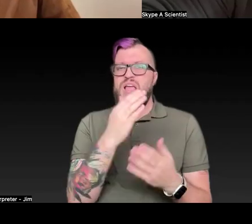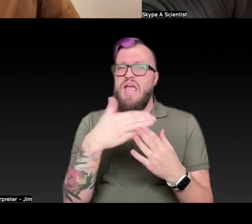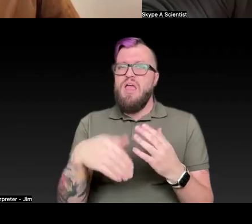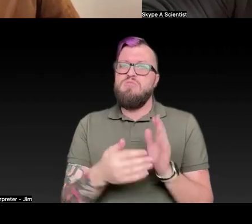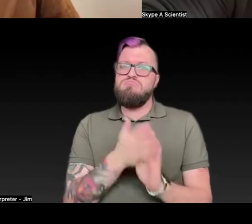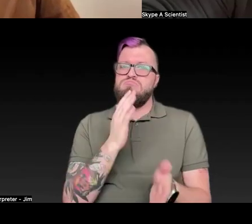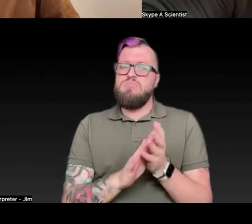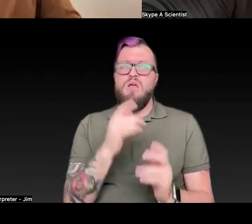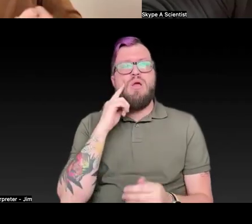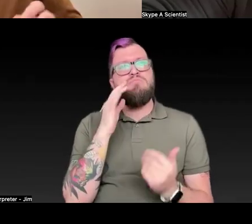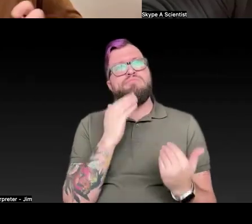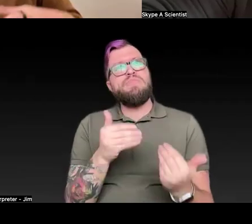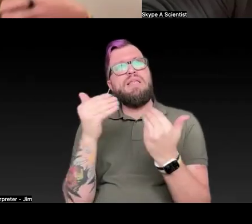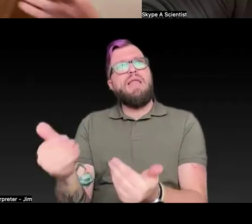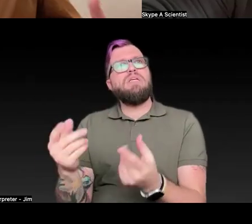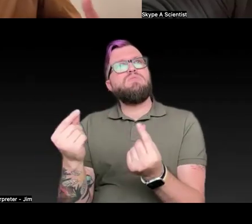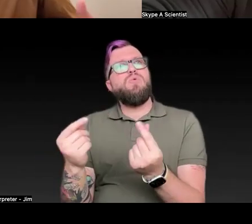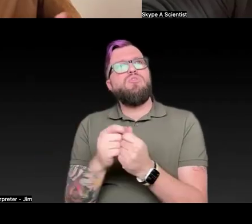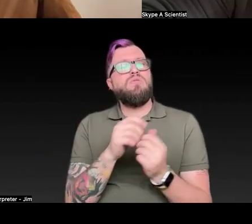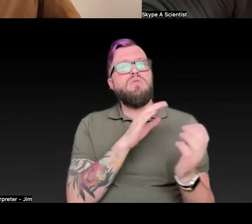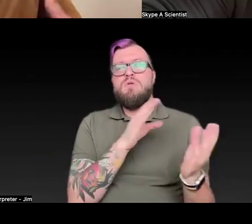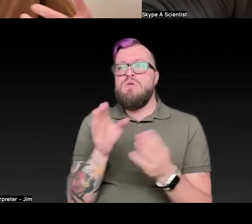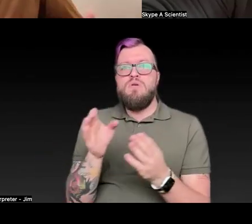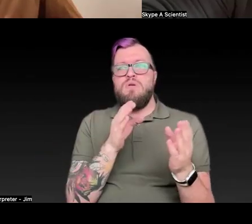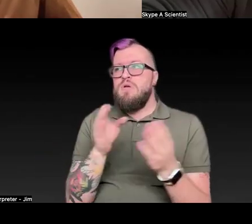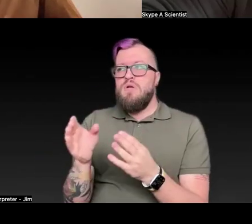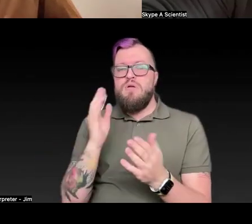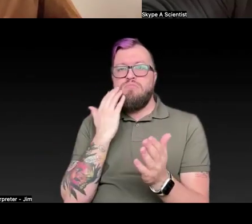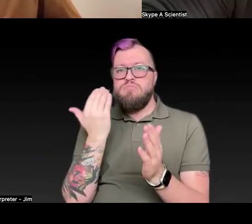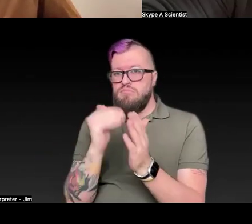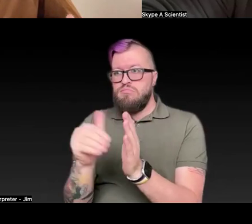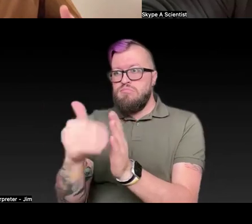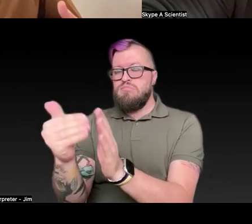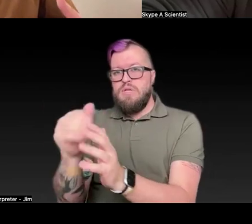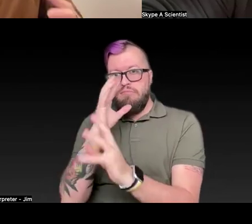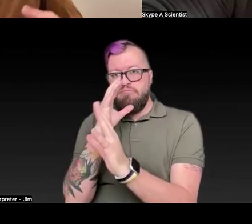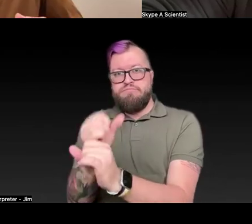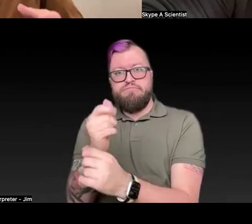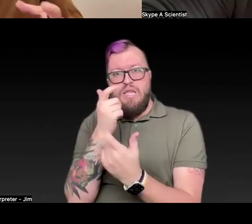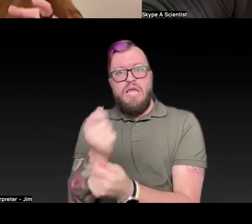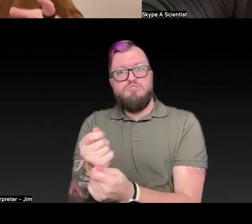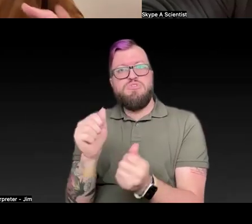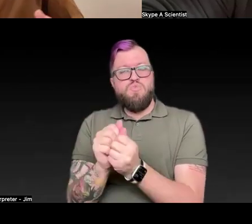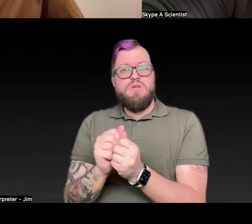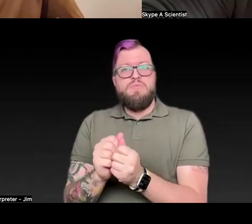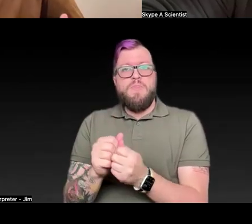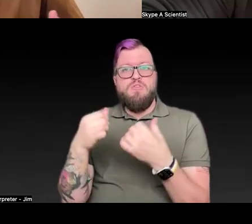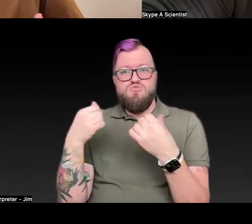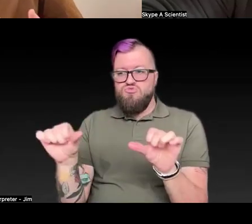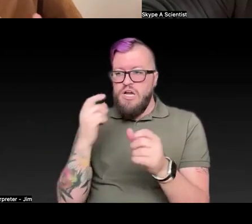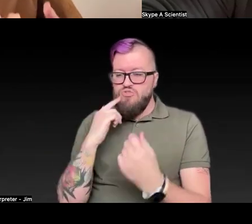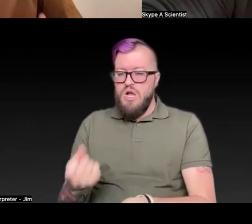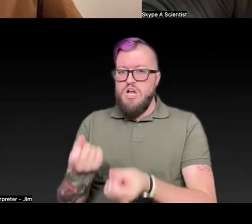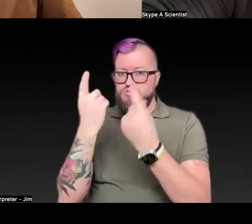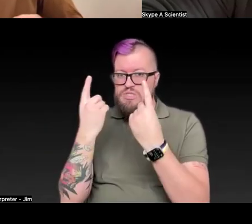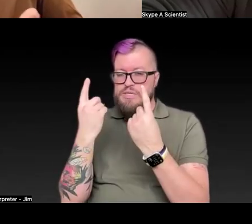was thinking about what I wanted to do, I kept coming back to having a real interest in trying to understand